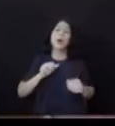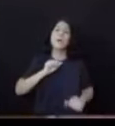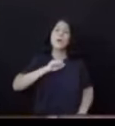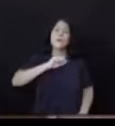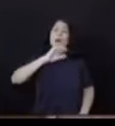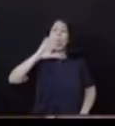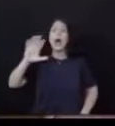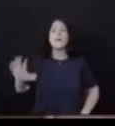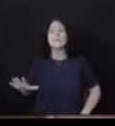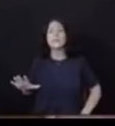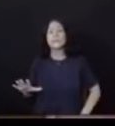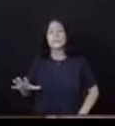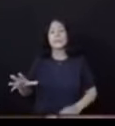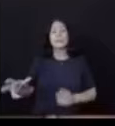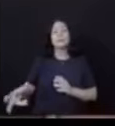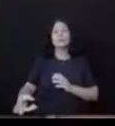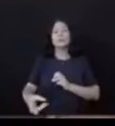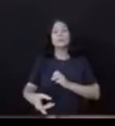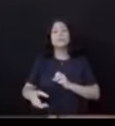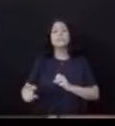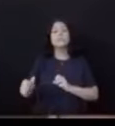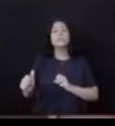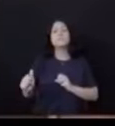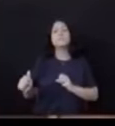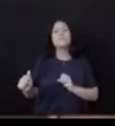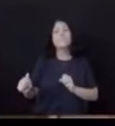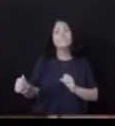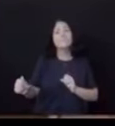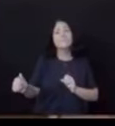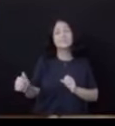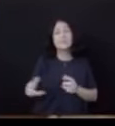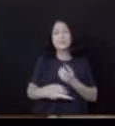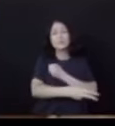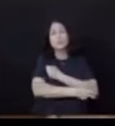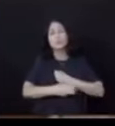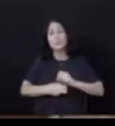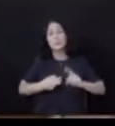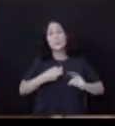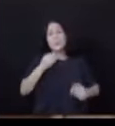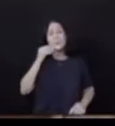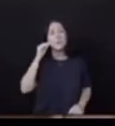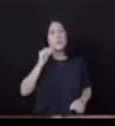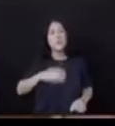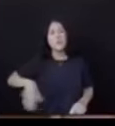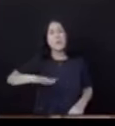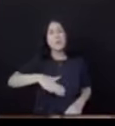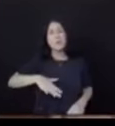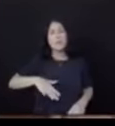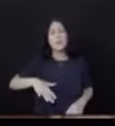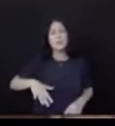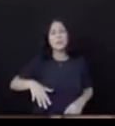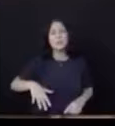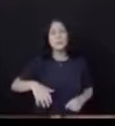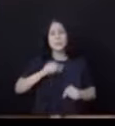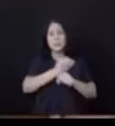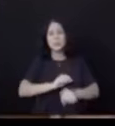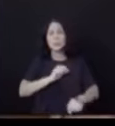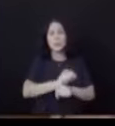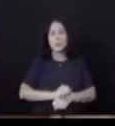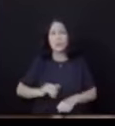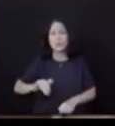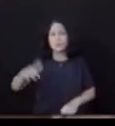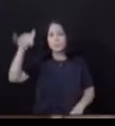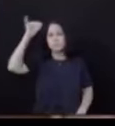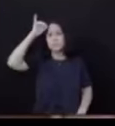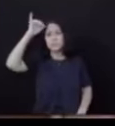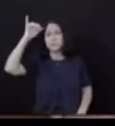homeland forced into slavery to toil like chattel but with less